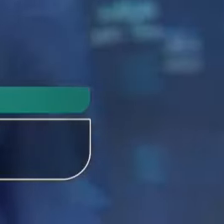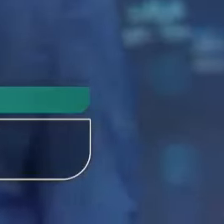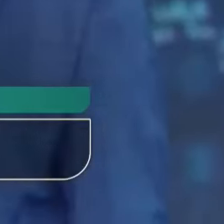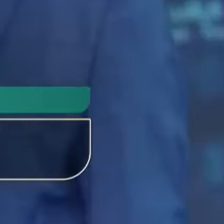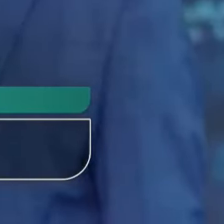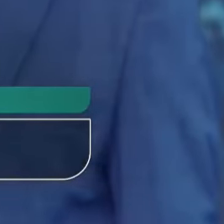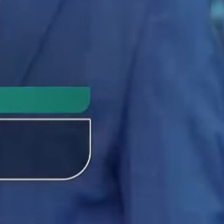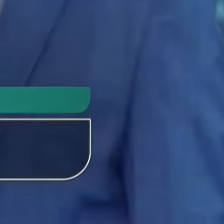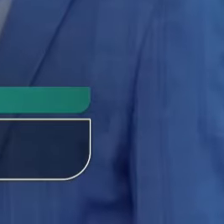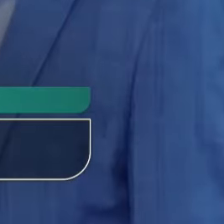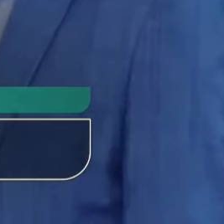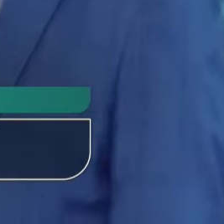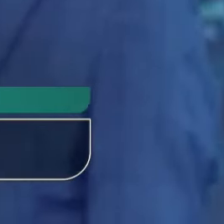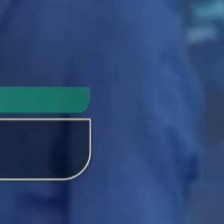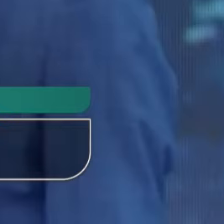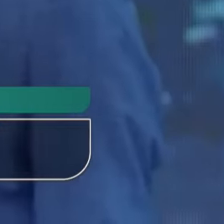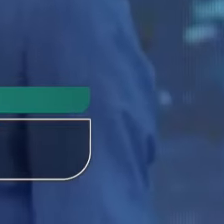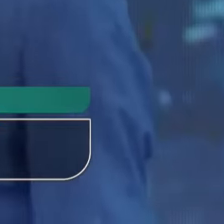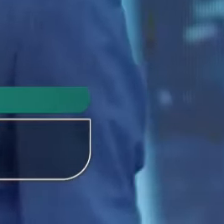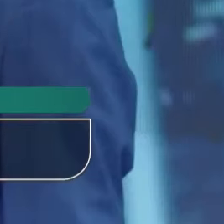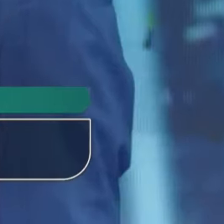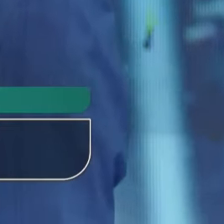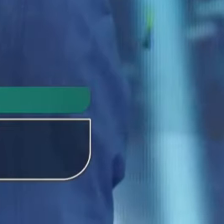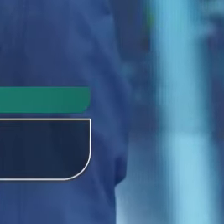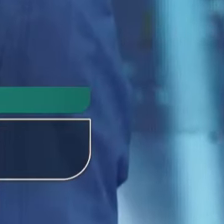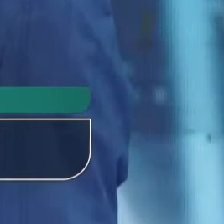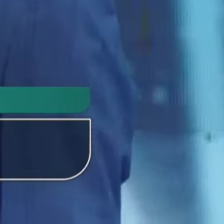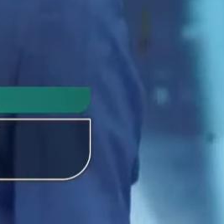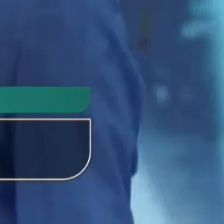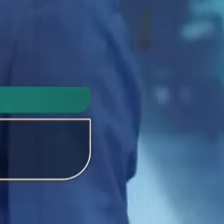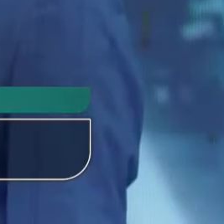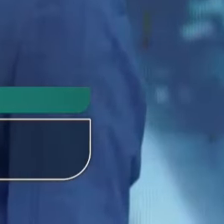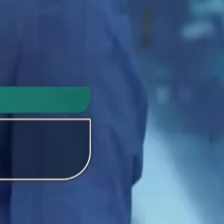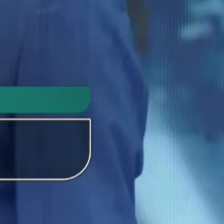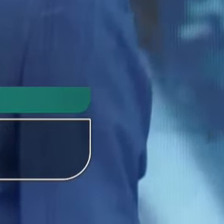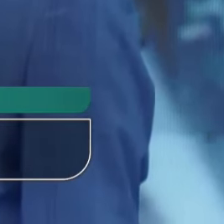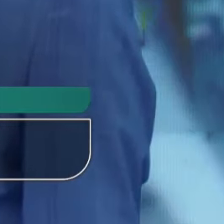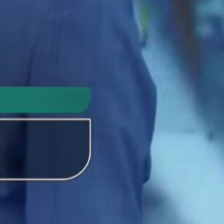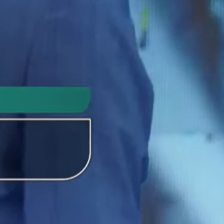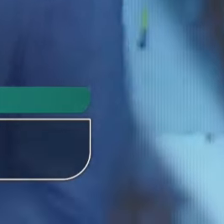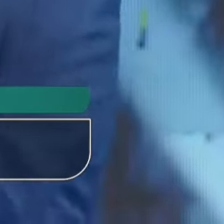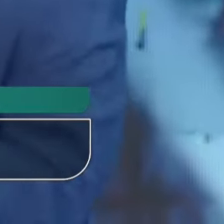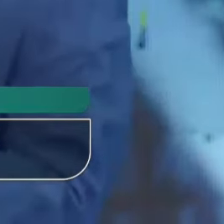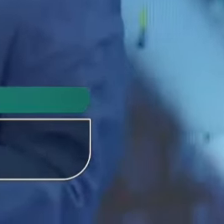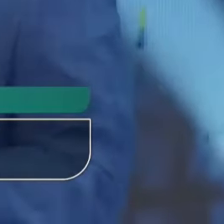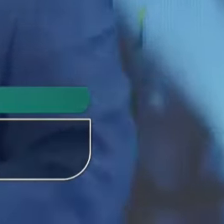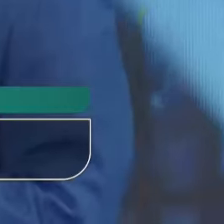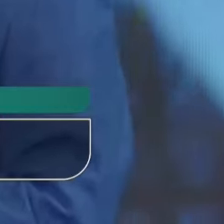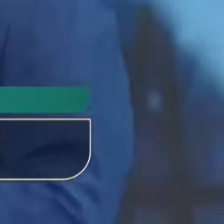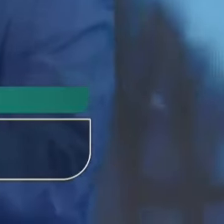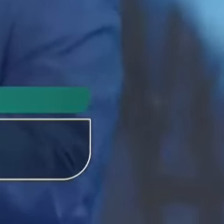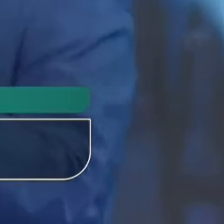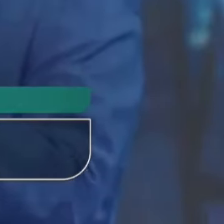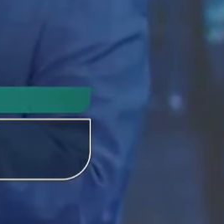10. It says, for it became him for whom are all things, and by whom are